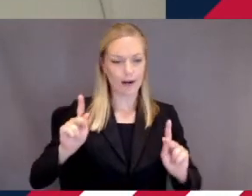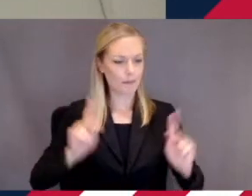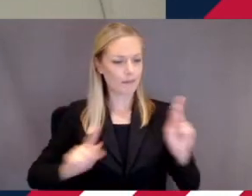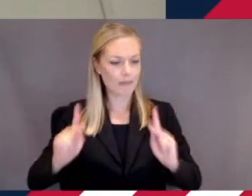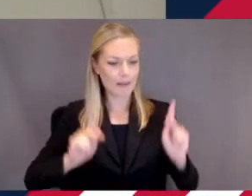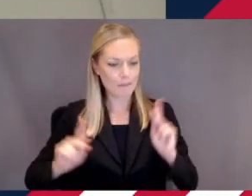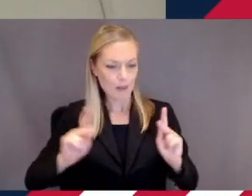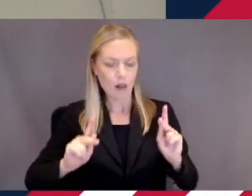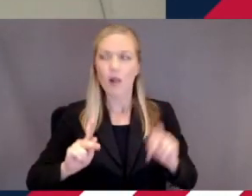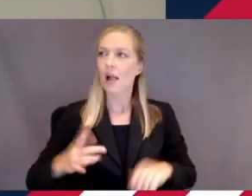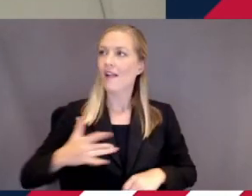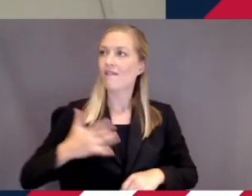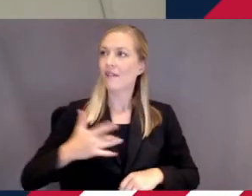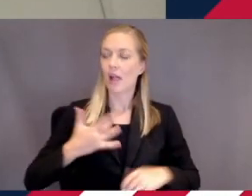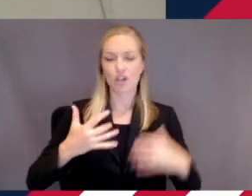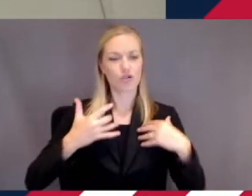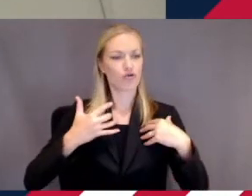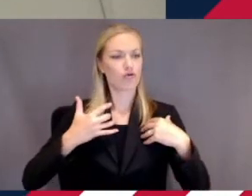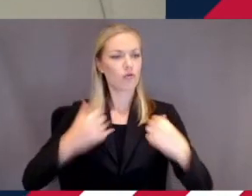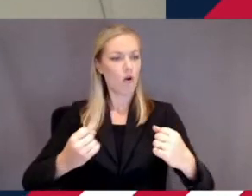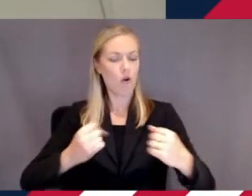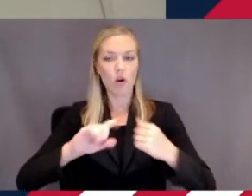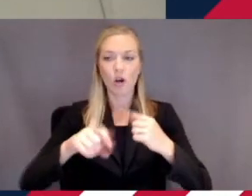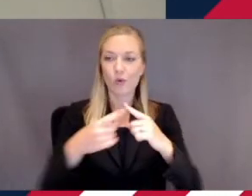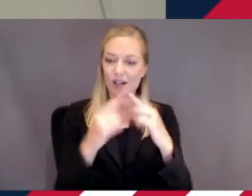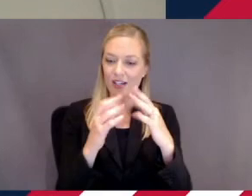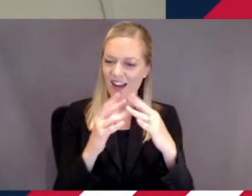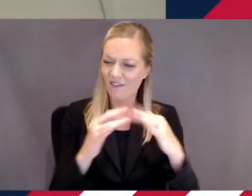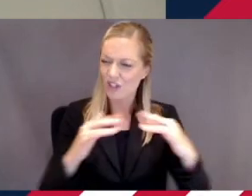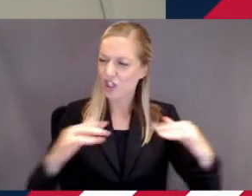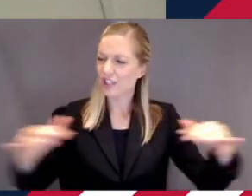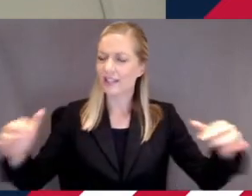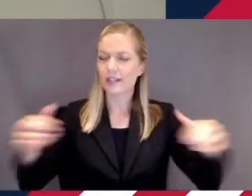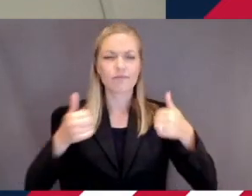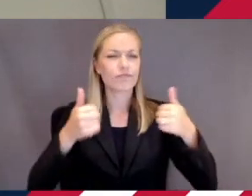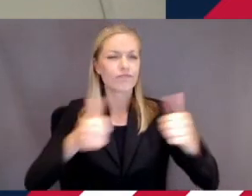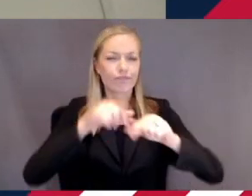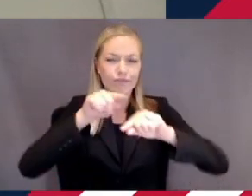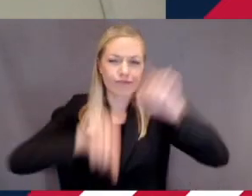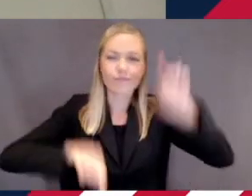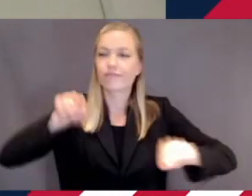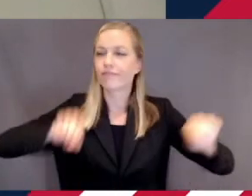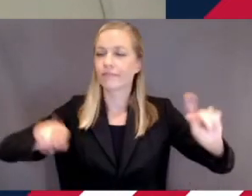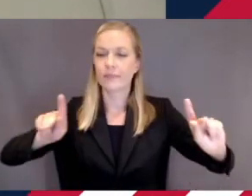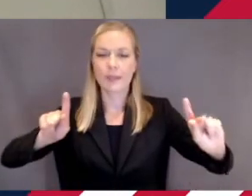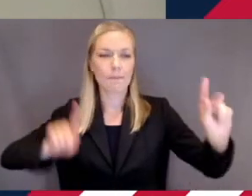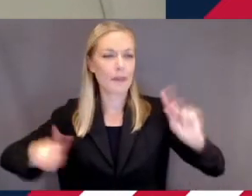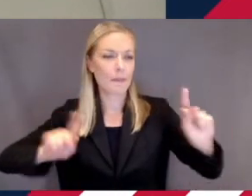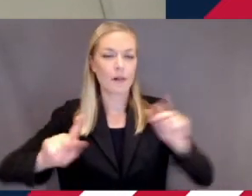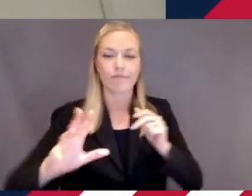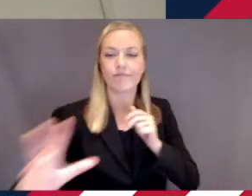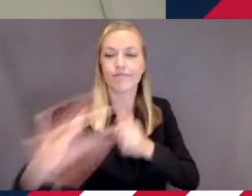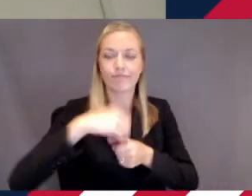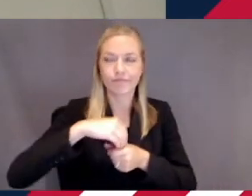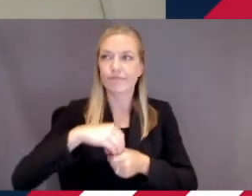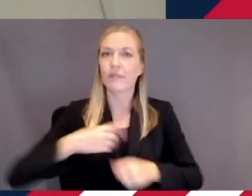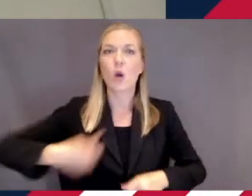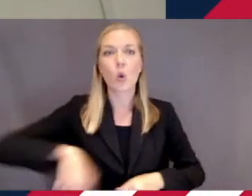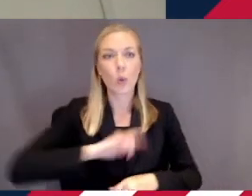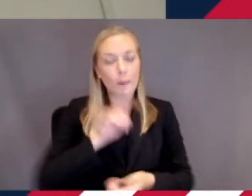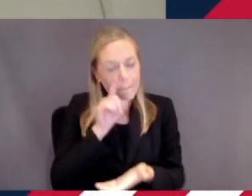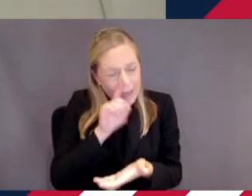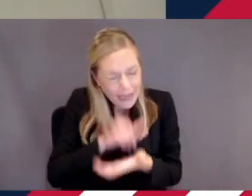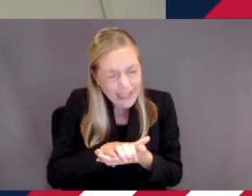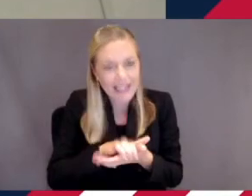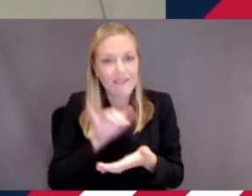diversity. We also know that it's our party that understands that fundamental truth. So to have this statement as part